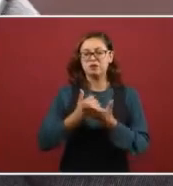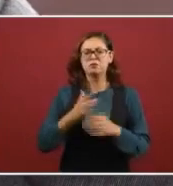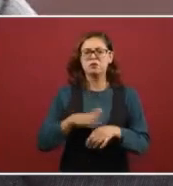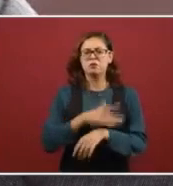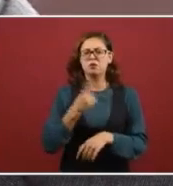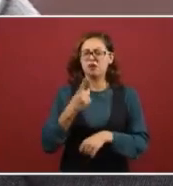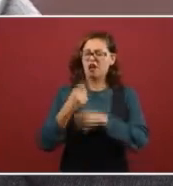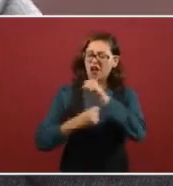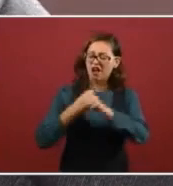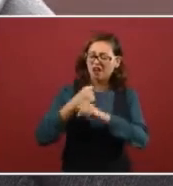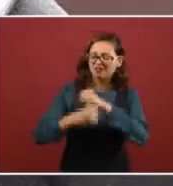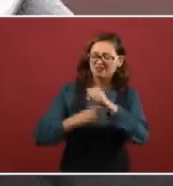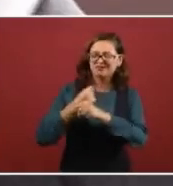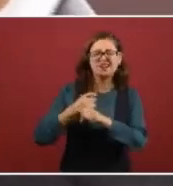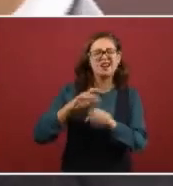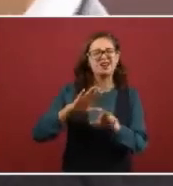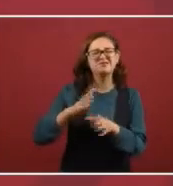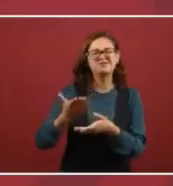It's a state of